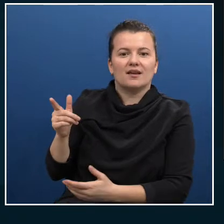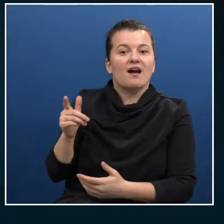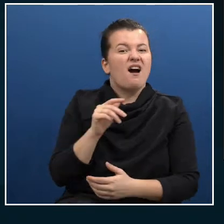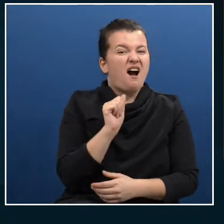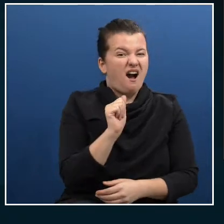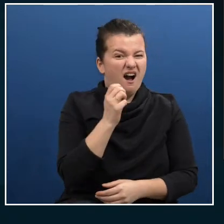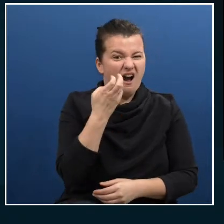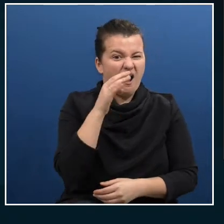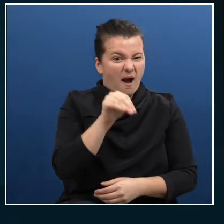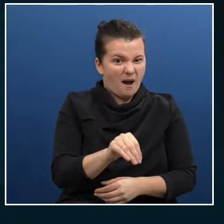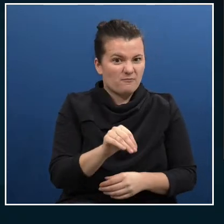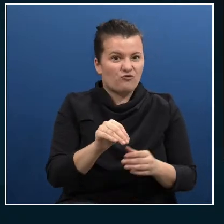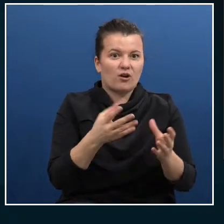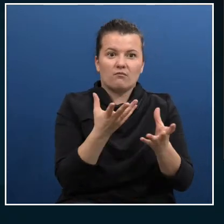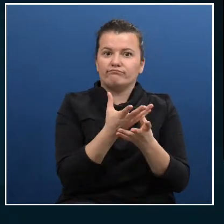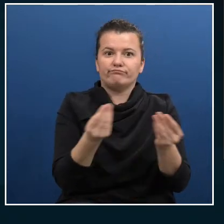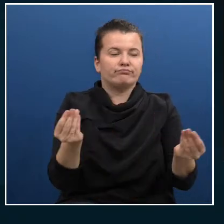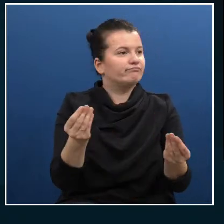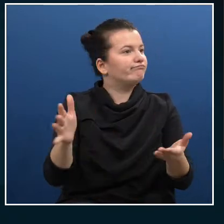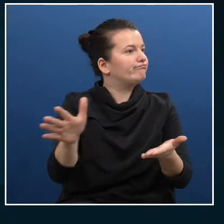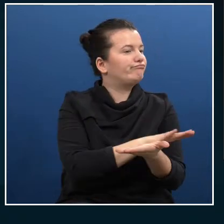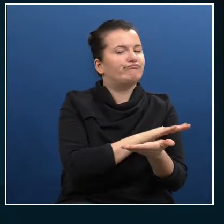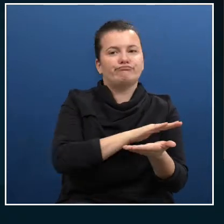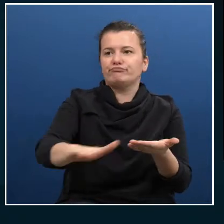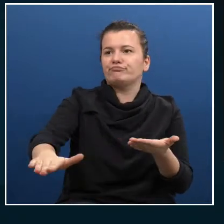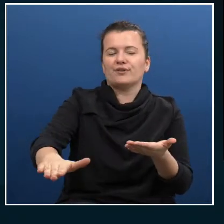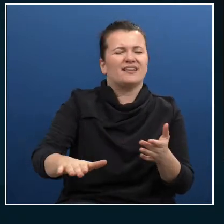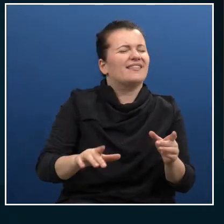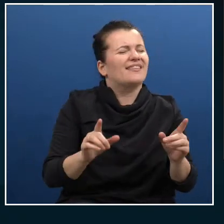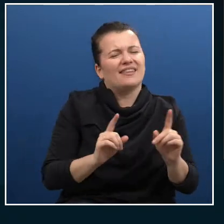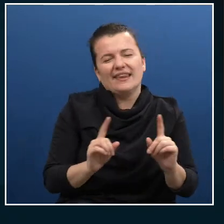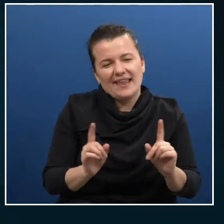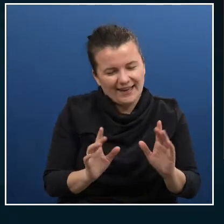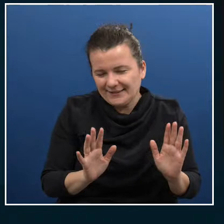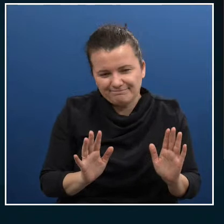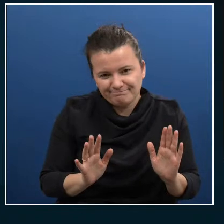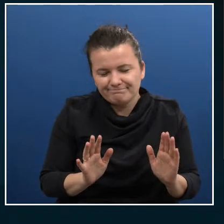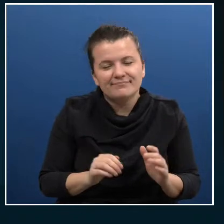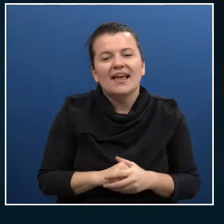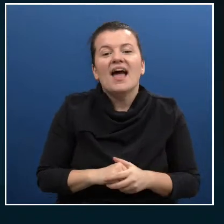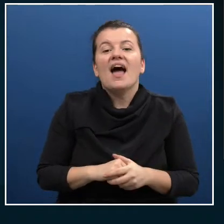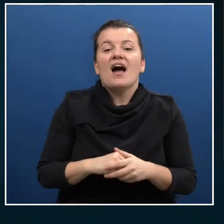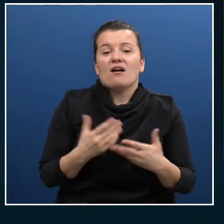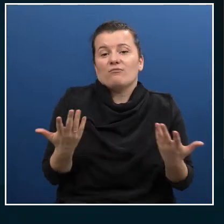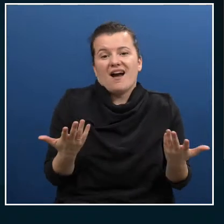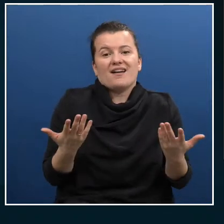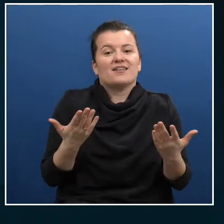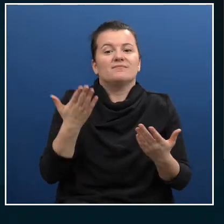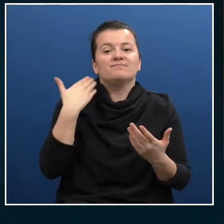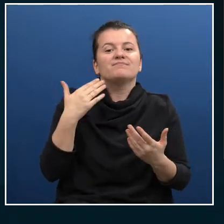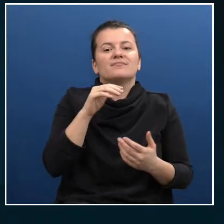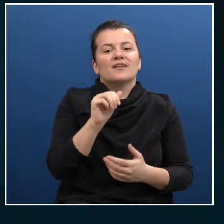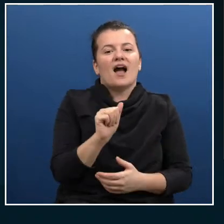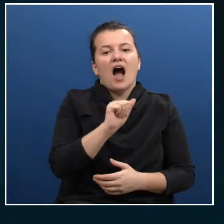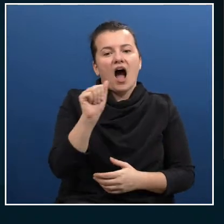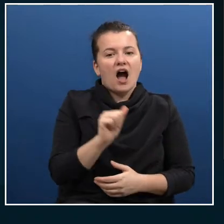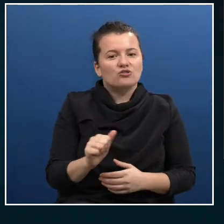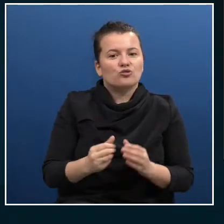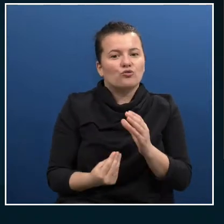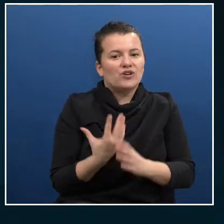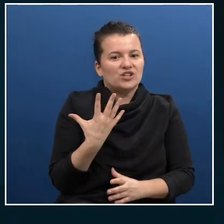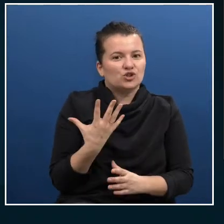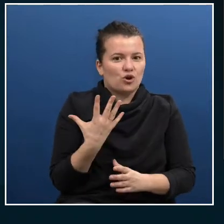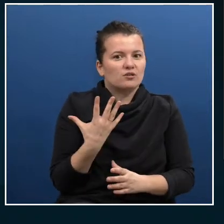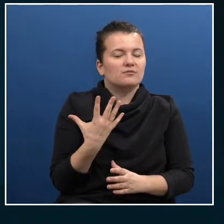disappear instantly, because, as we said at the beginning, the Azure Resource Manager is still the heart of